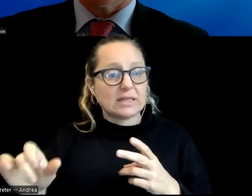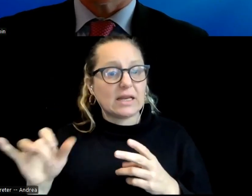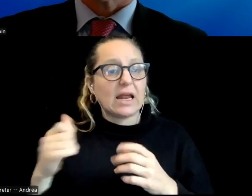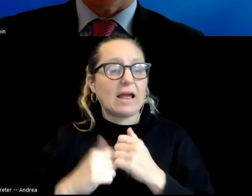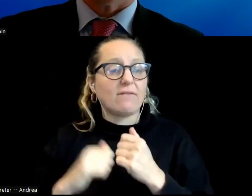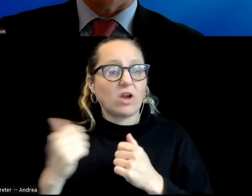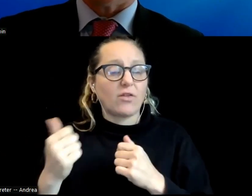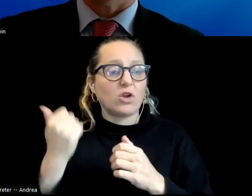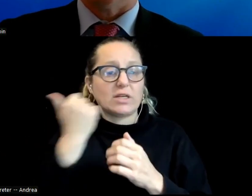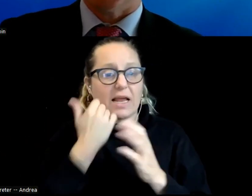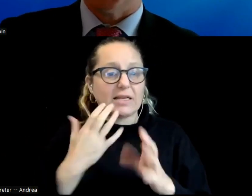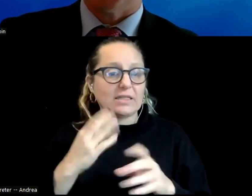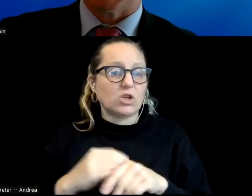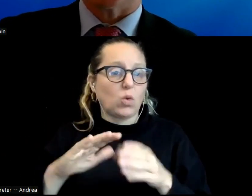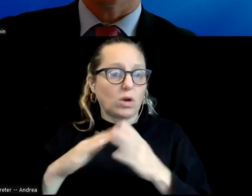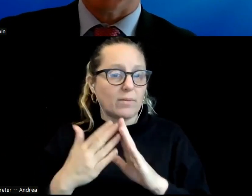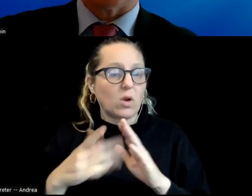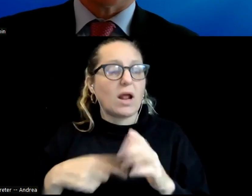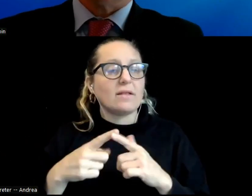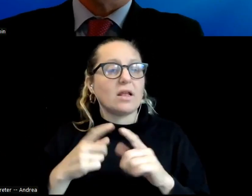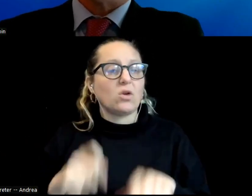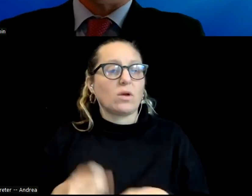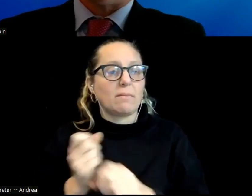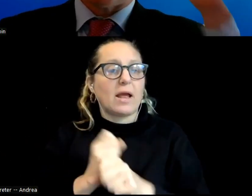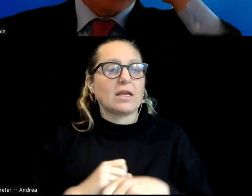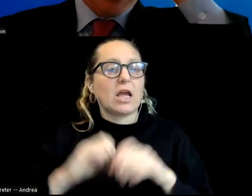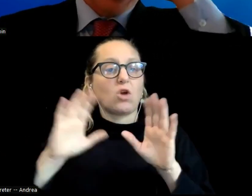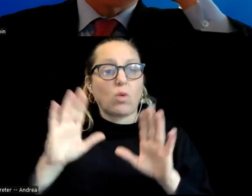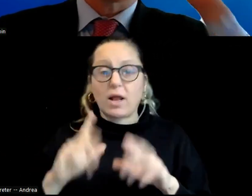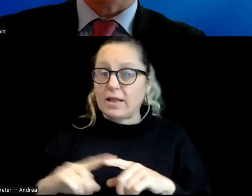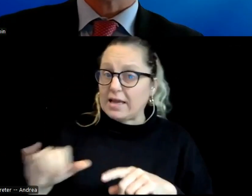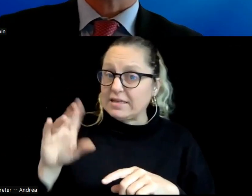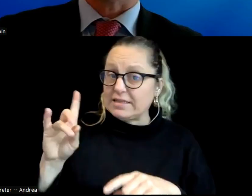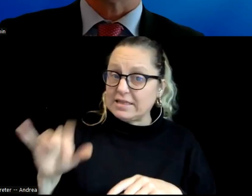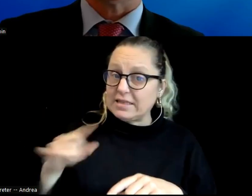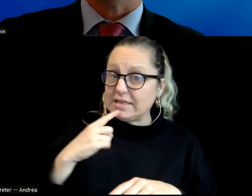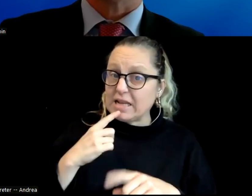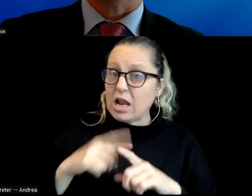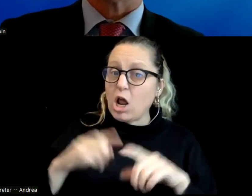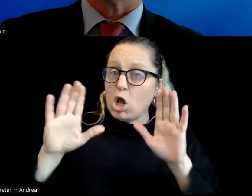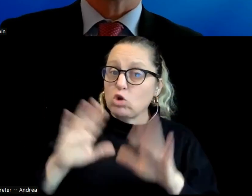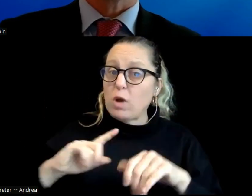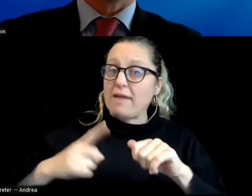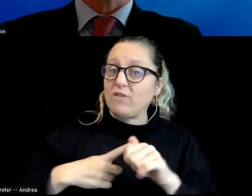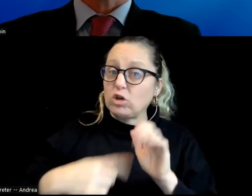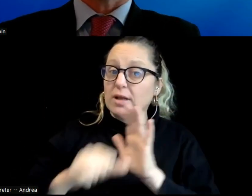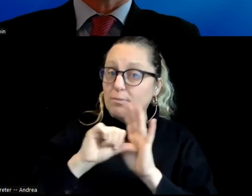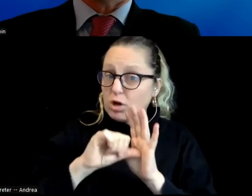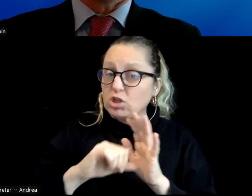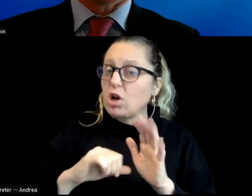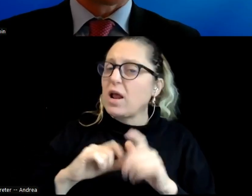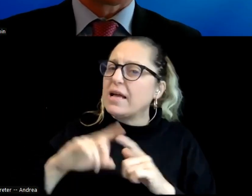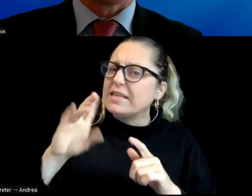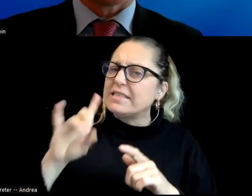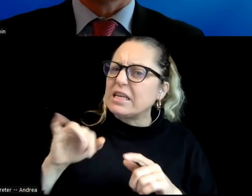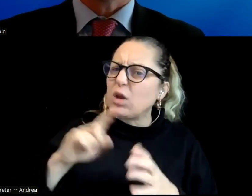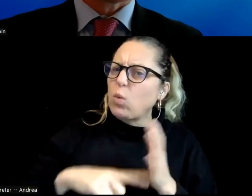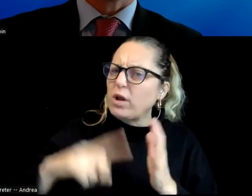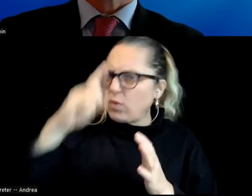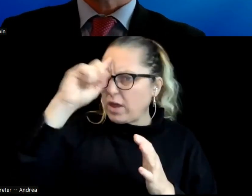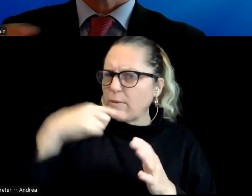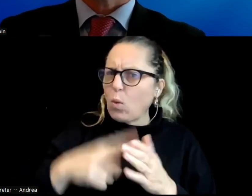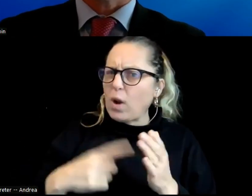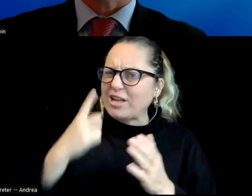community so that you can make a great, as Cindy said, right, a great first impression. Cindy, what do you think about what I just